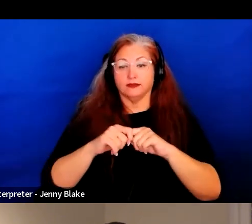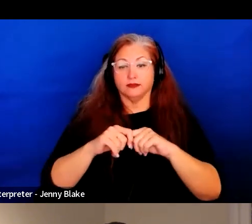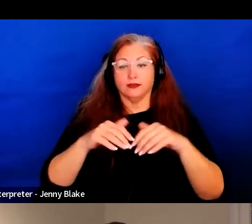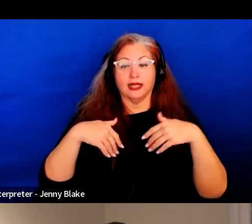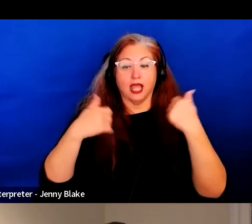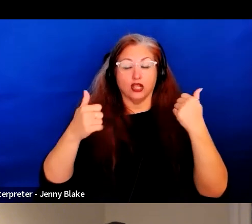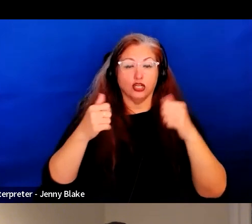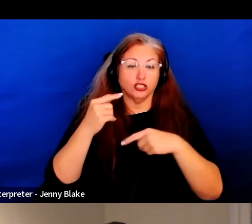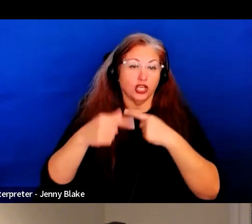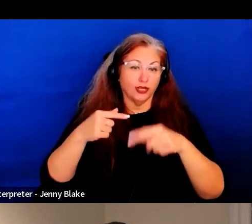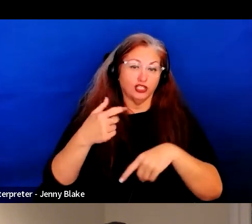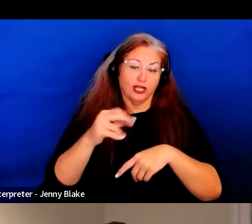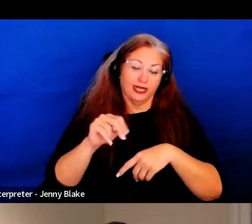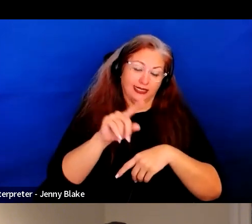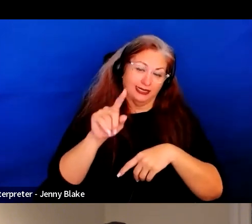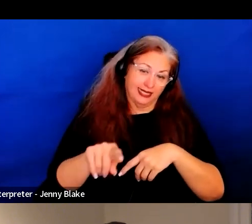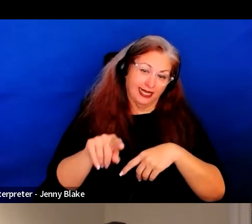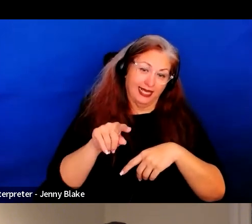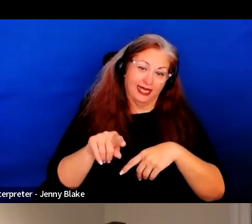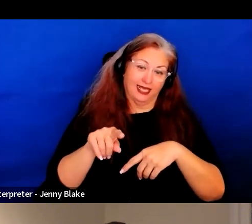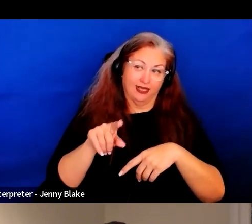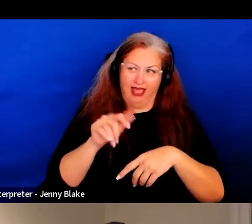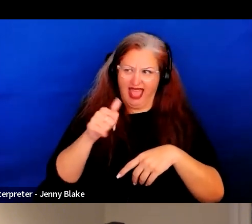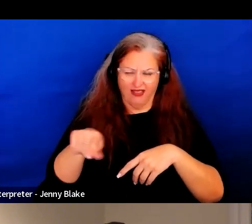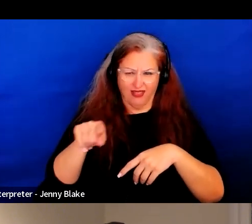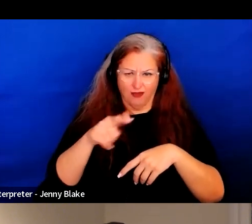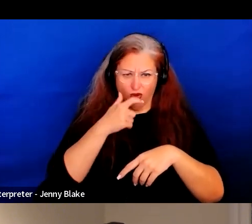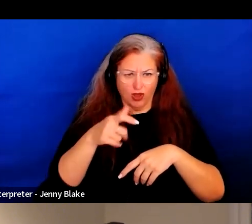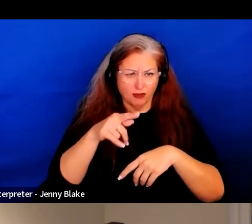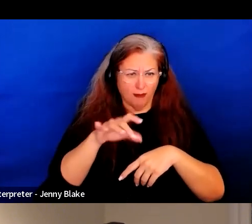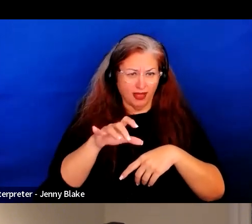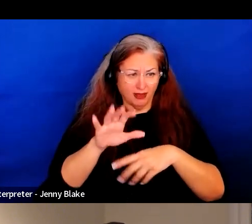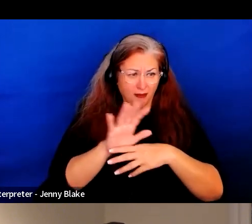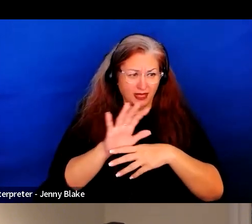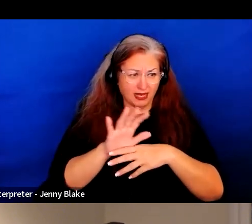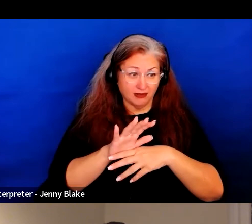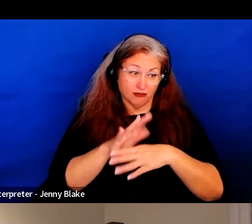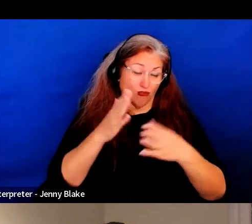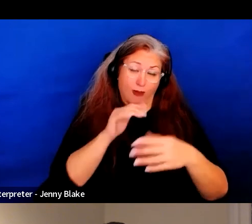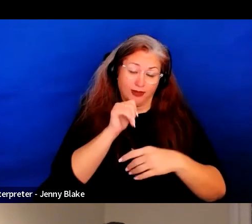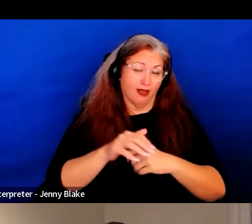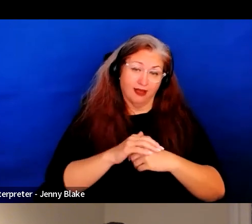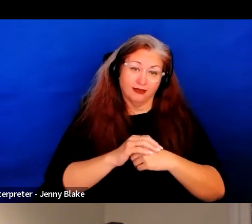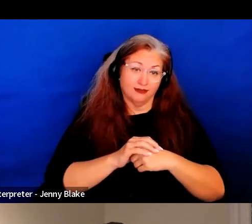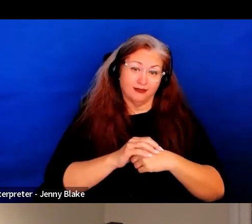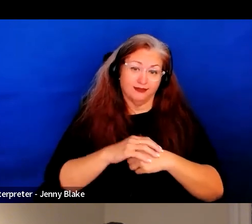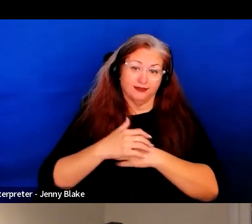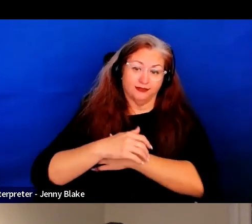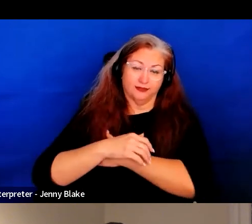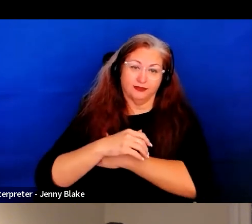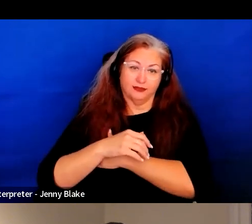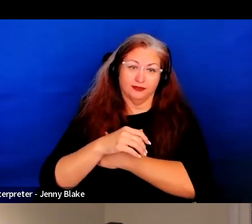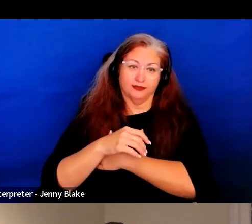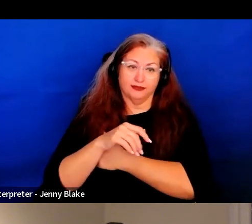Younger generation, Gen Z, do any of them watch public media? I don't, probably not, turn on the old, you